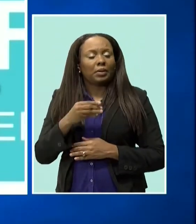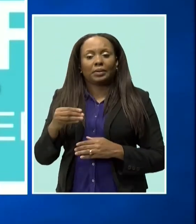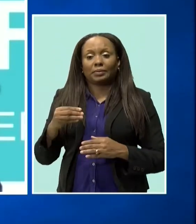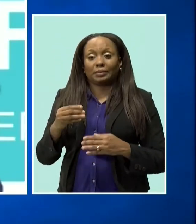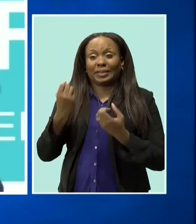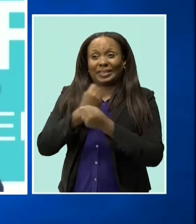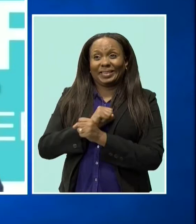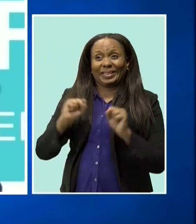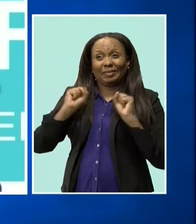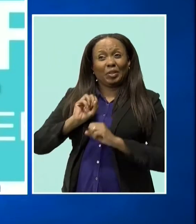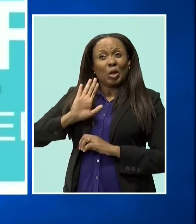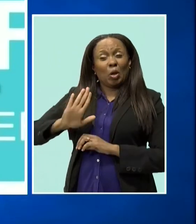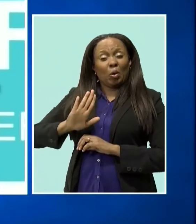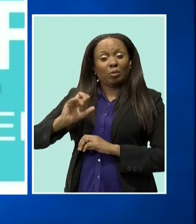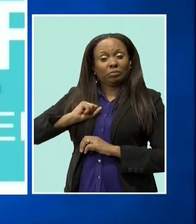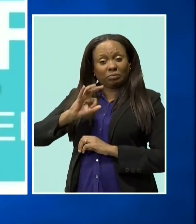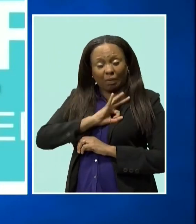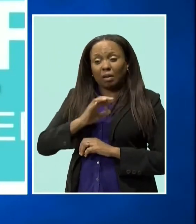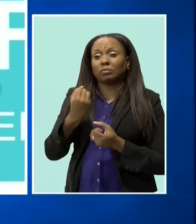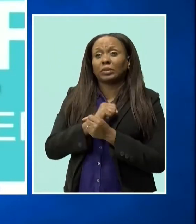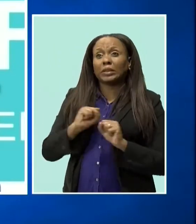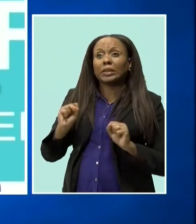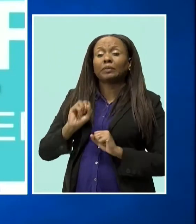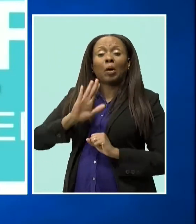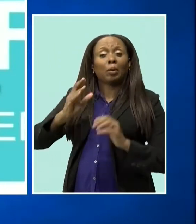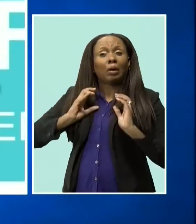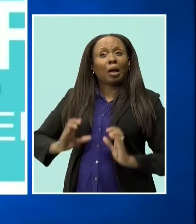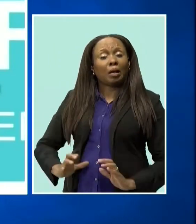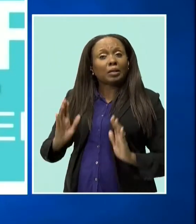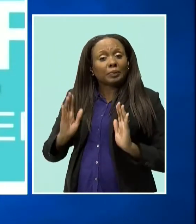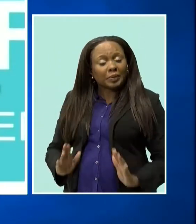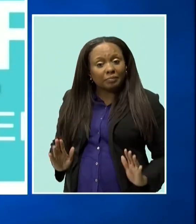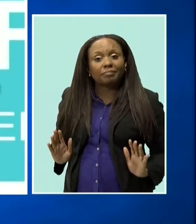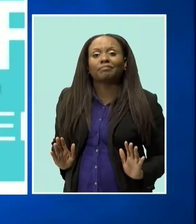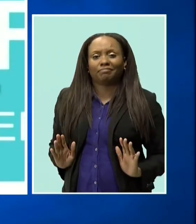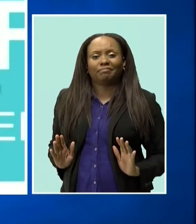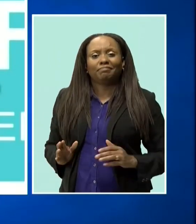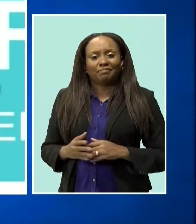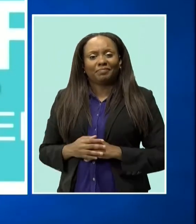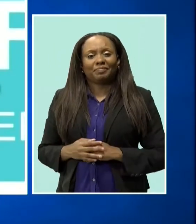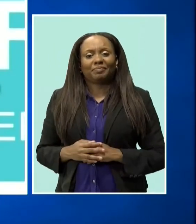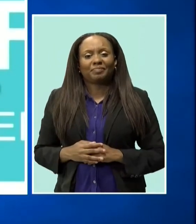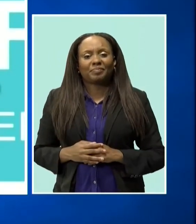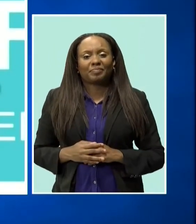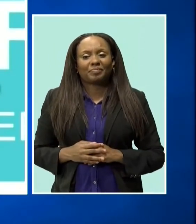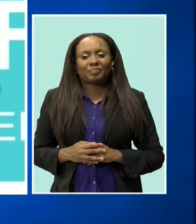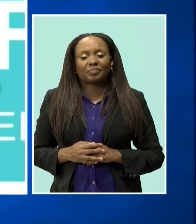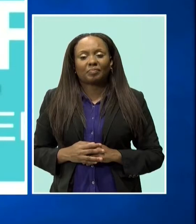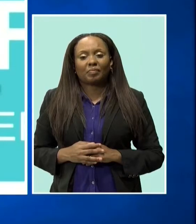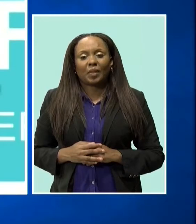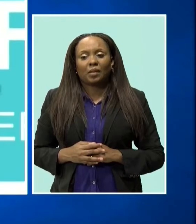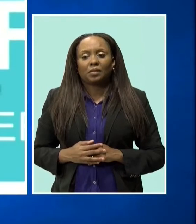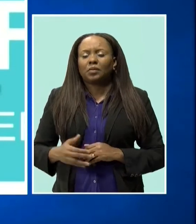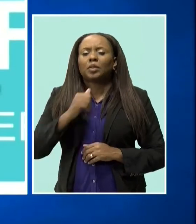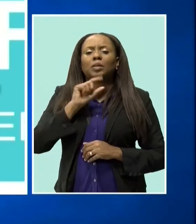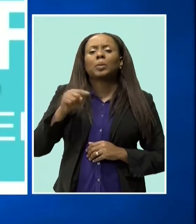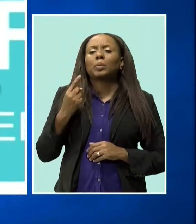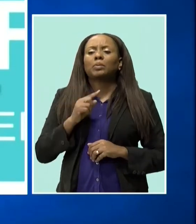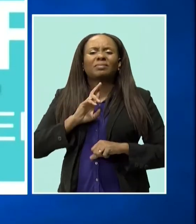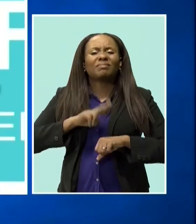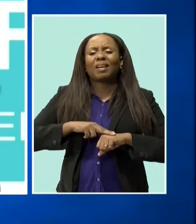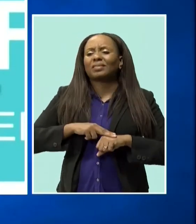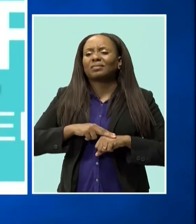your employees and the safety of your customers. And this is beyond the national protocols